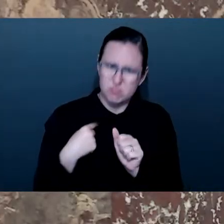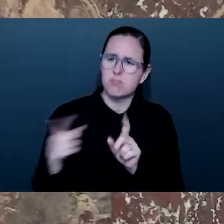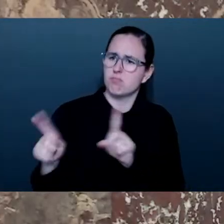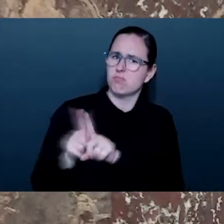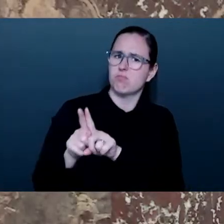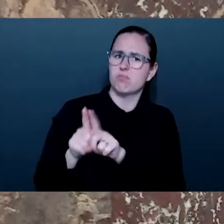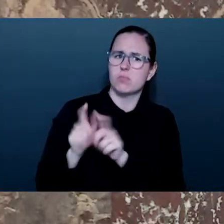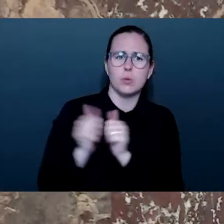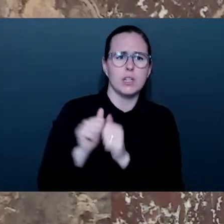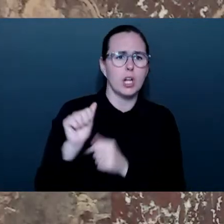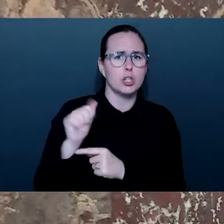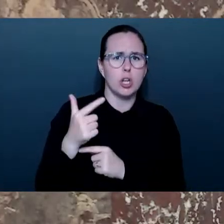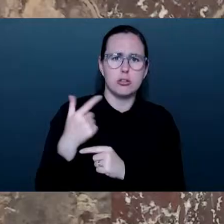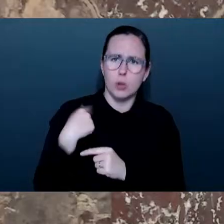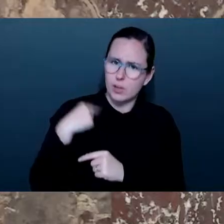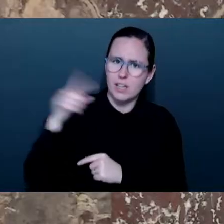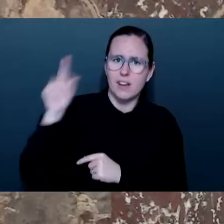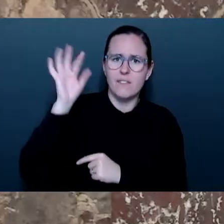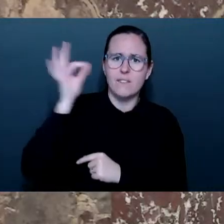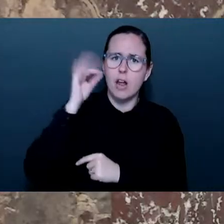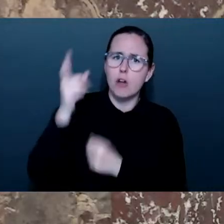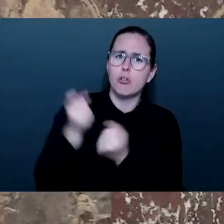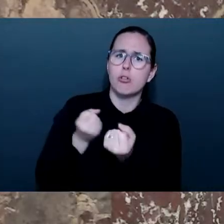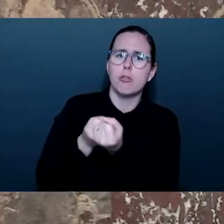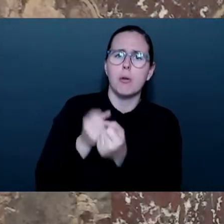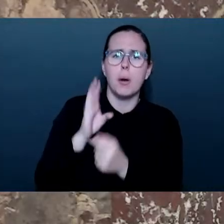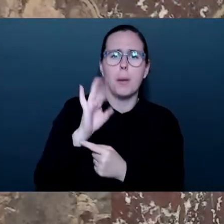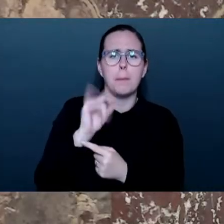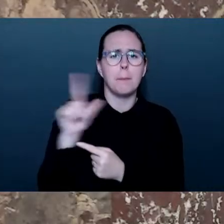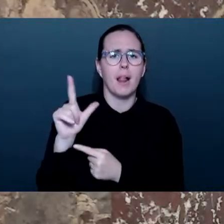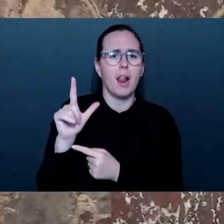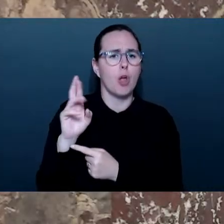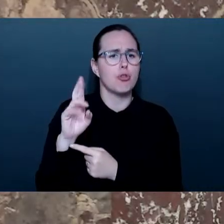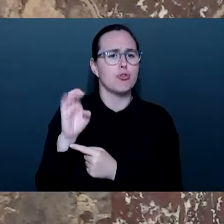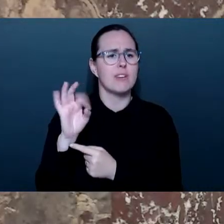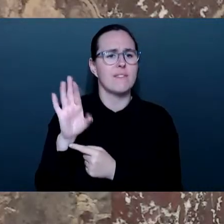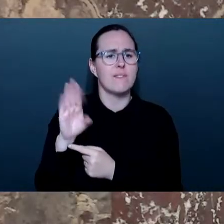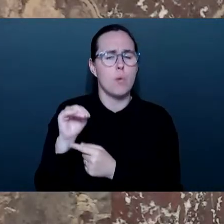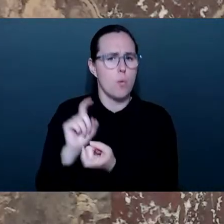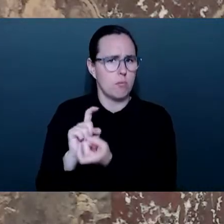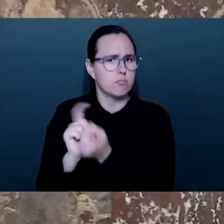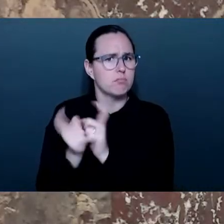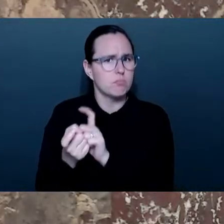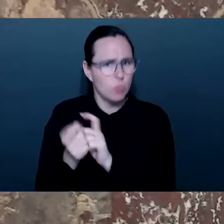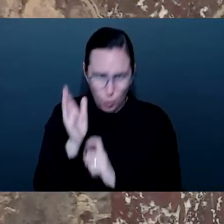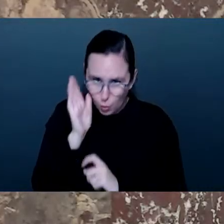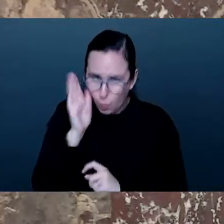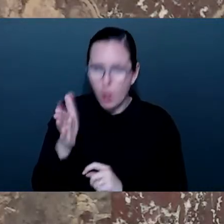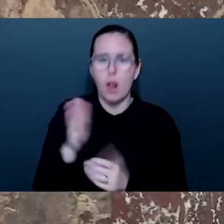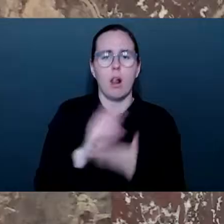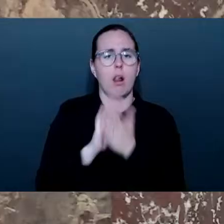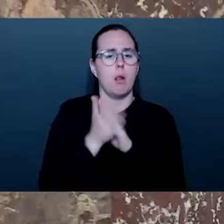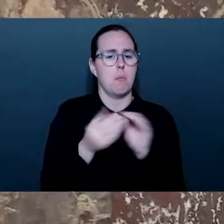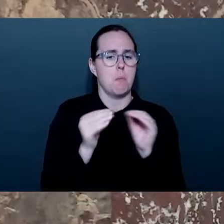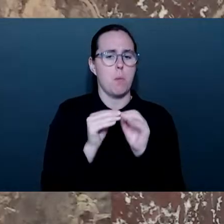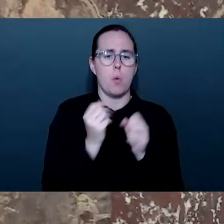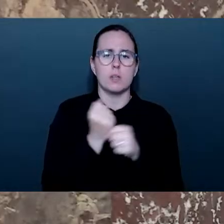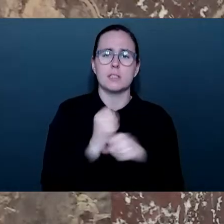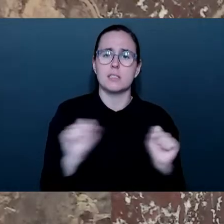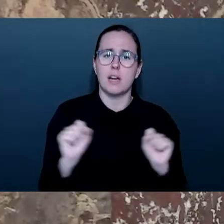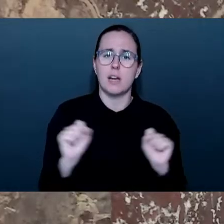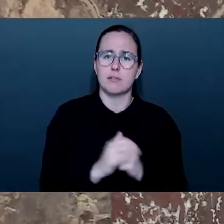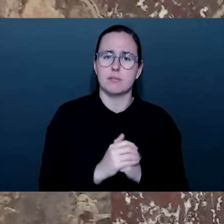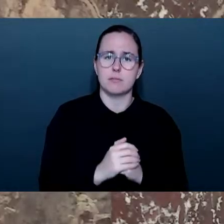changes that are going to make communities safer. Public confidence in the criminal justice system. Shh. Members,